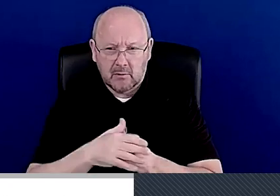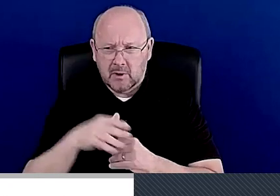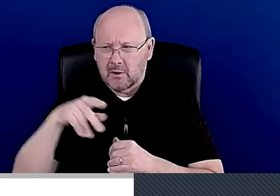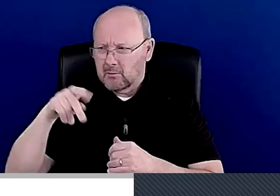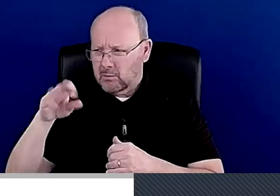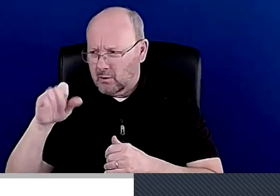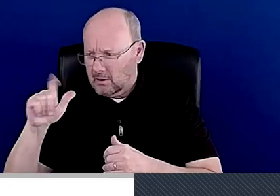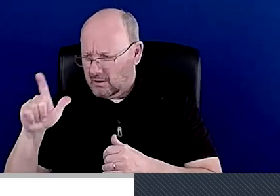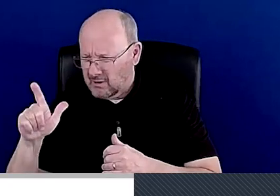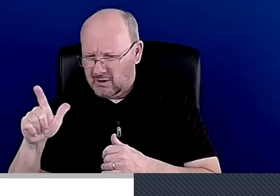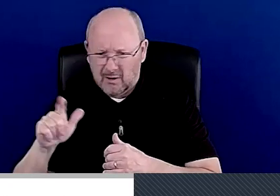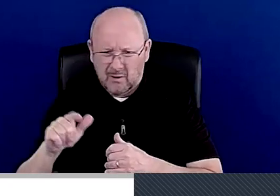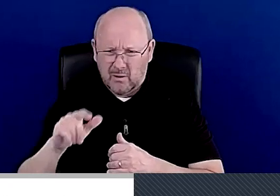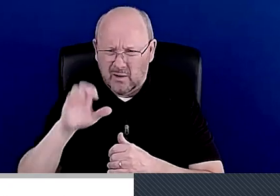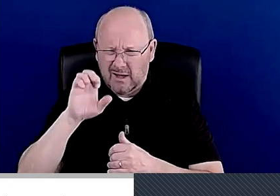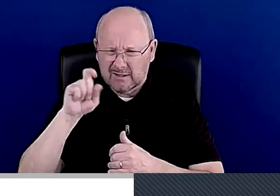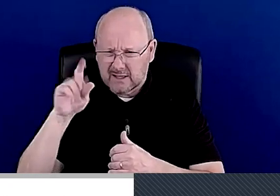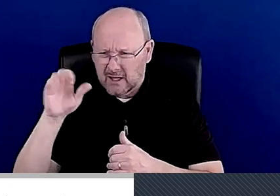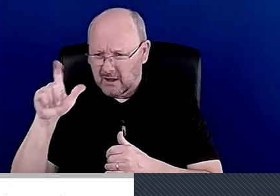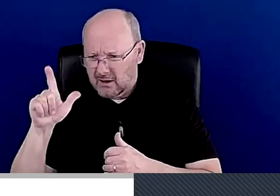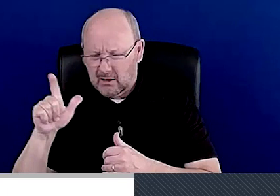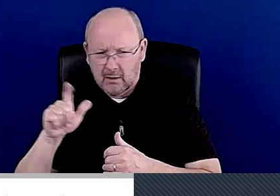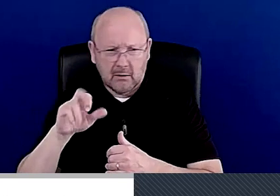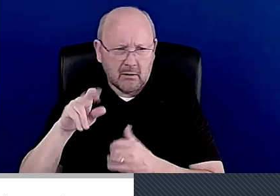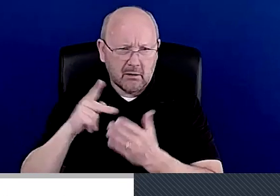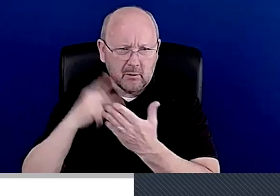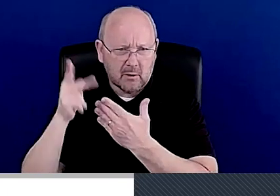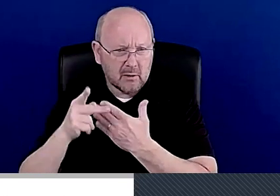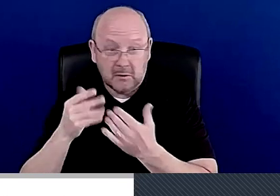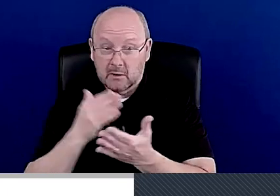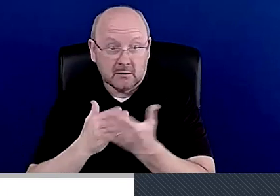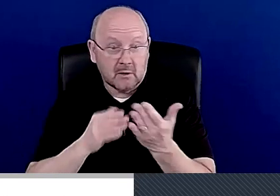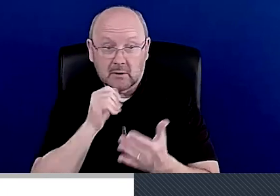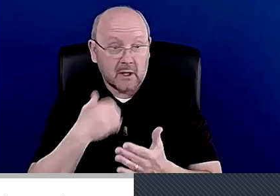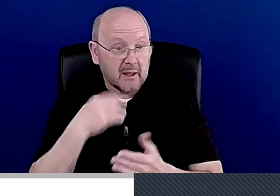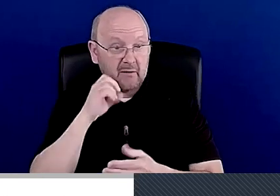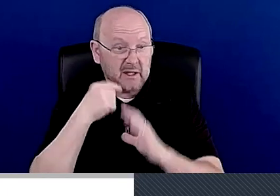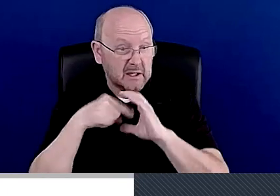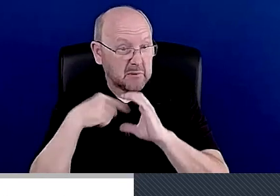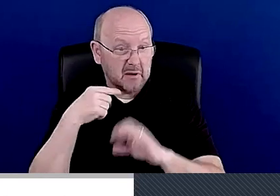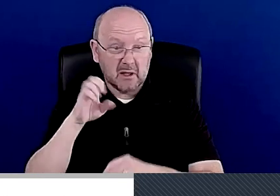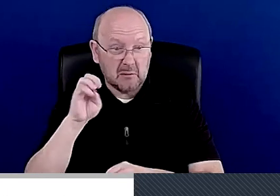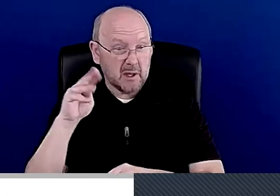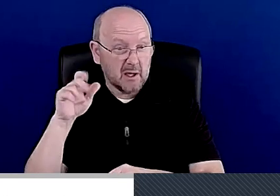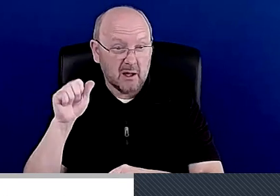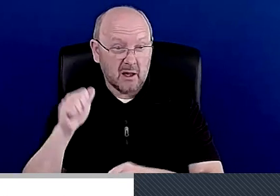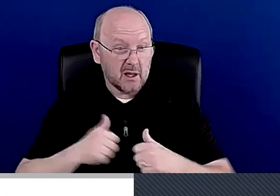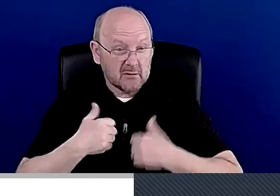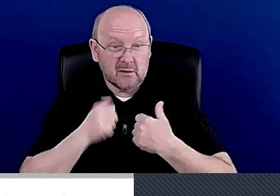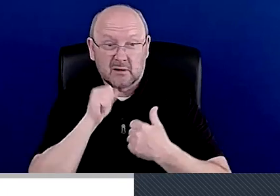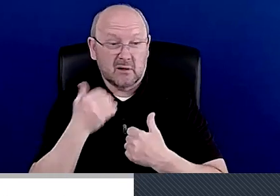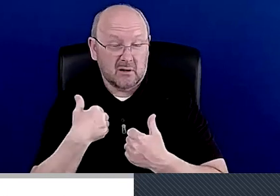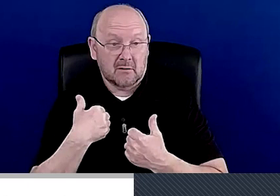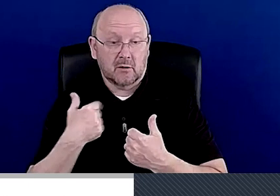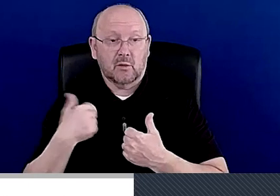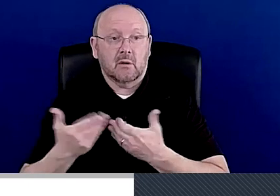know basic Excel. Some of them don't even have emails. Seriously. So we